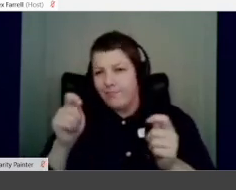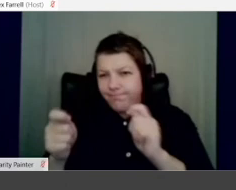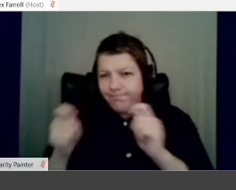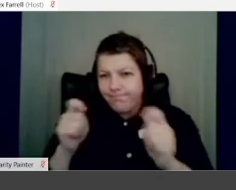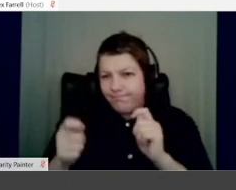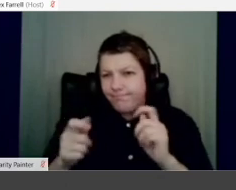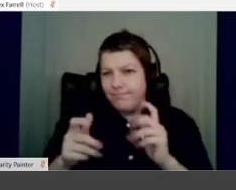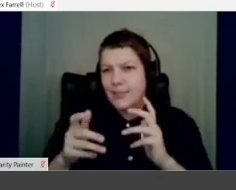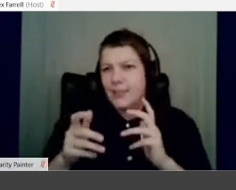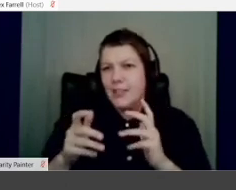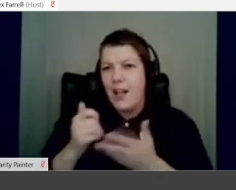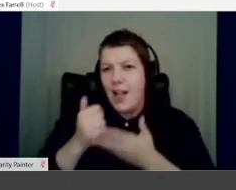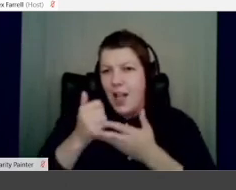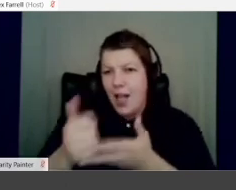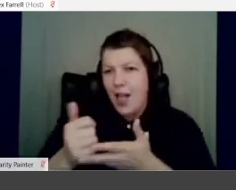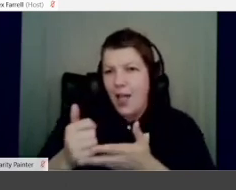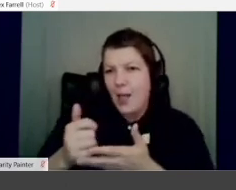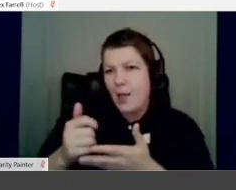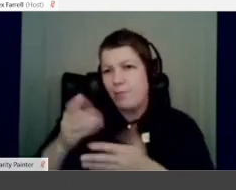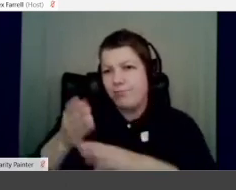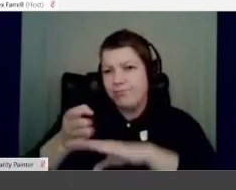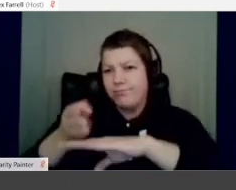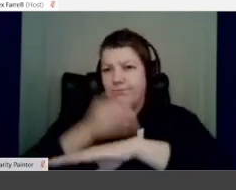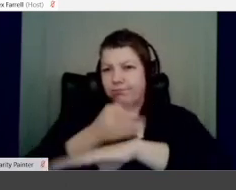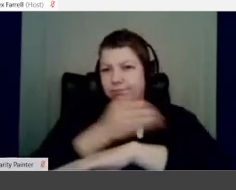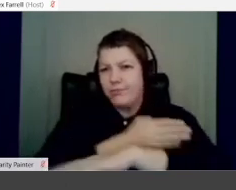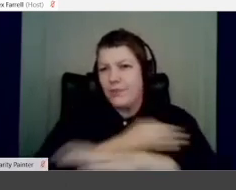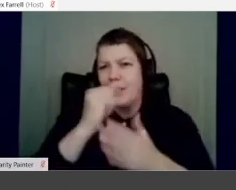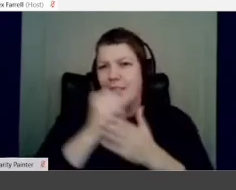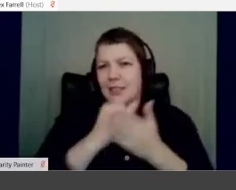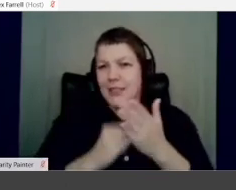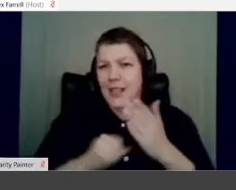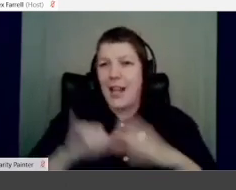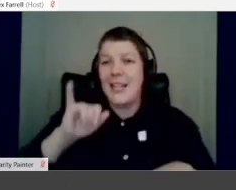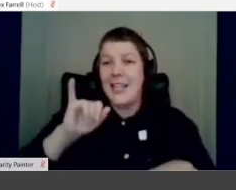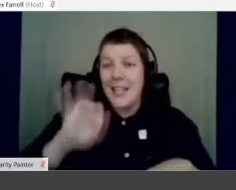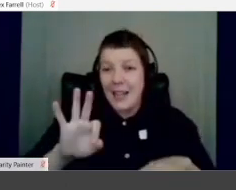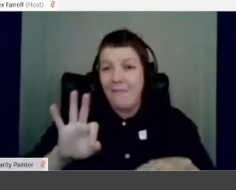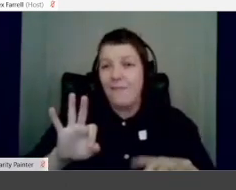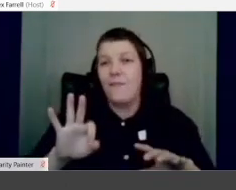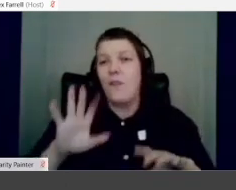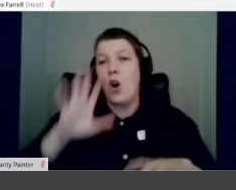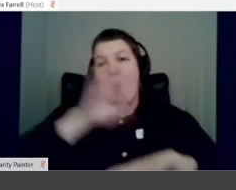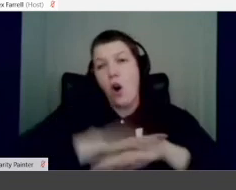the needs of everyone's in the room, and and we were specifically as a group talking about